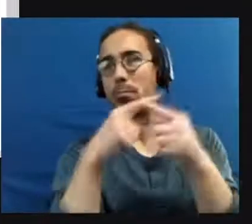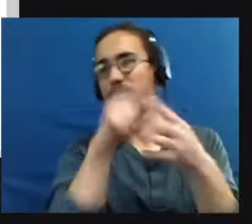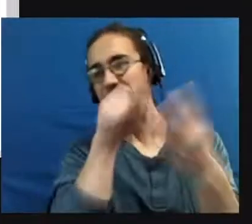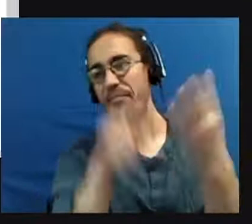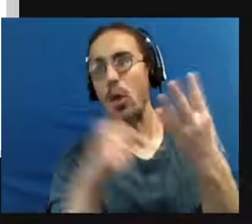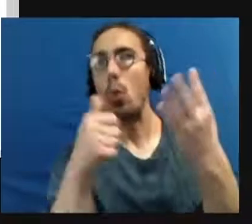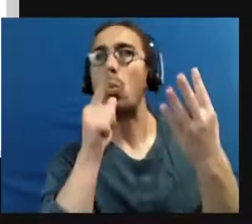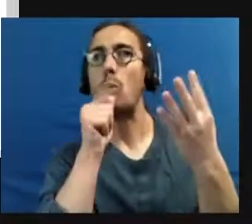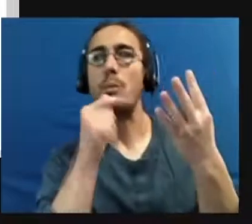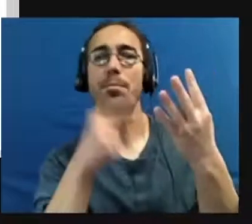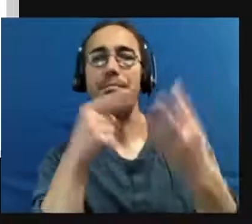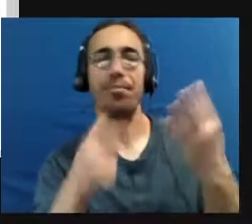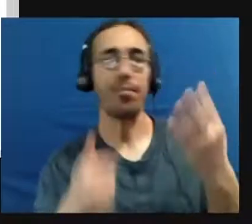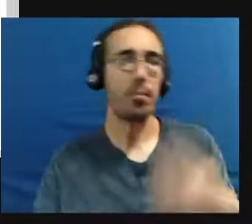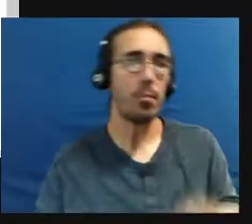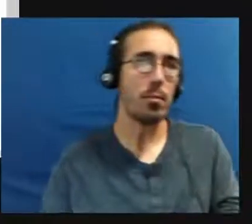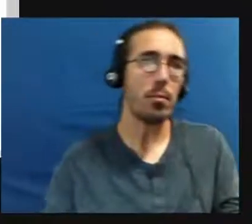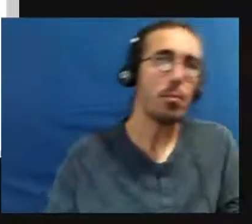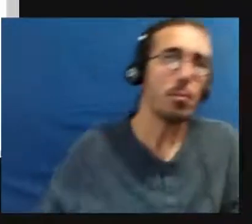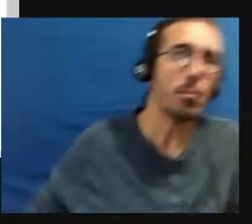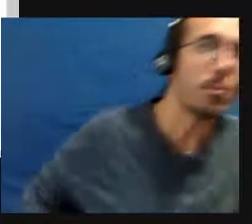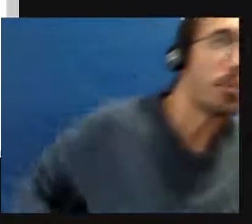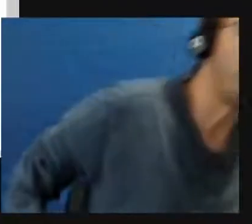this question.